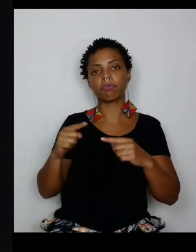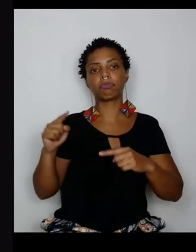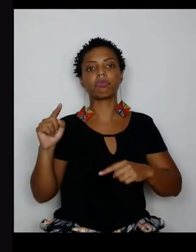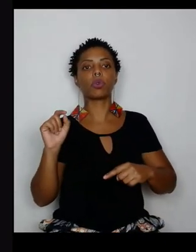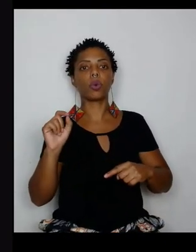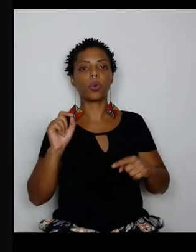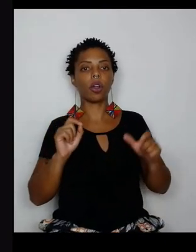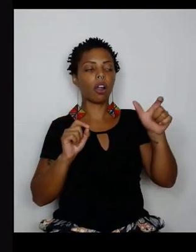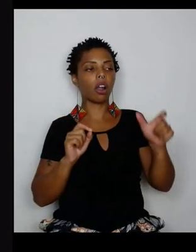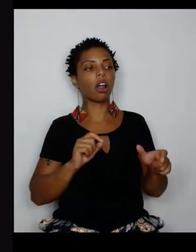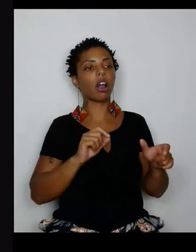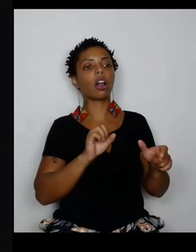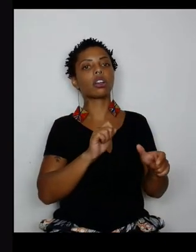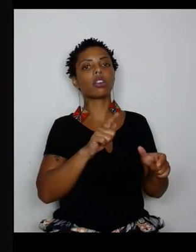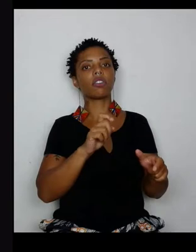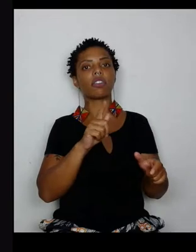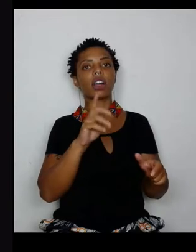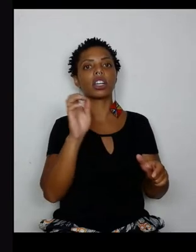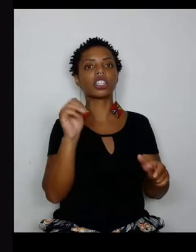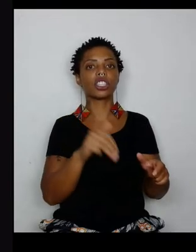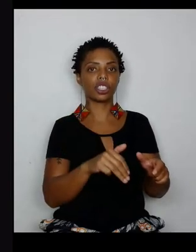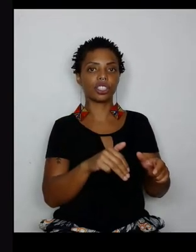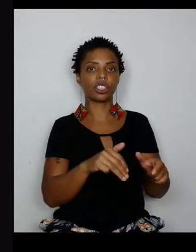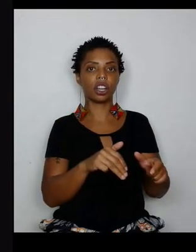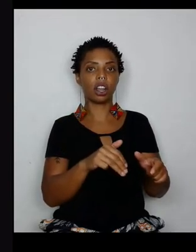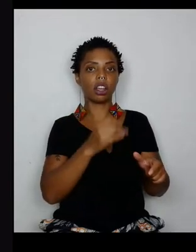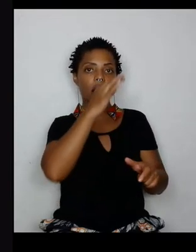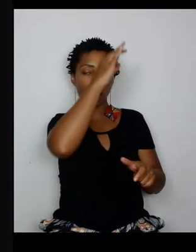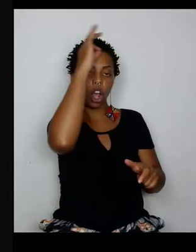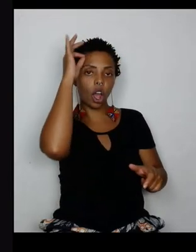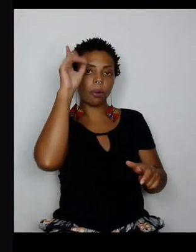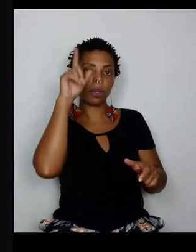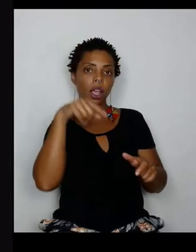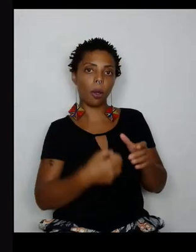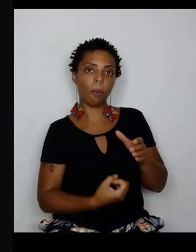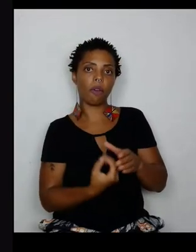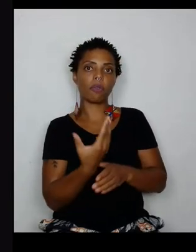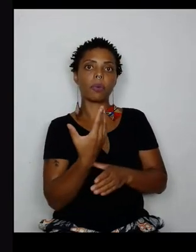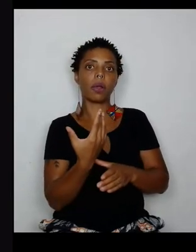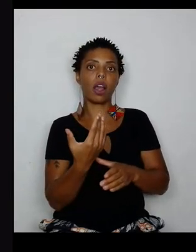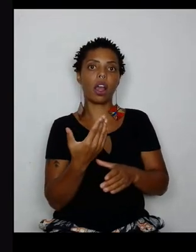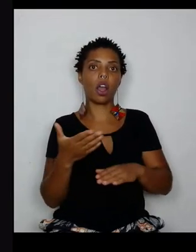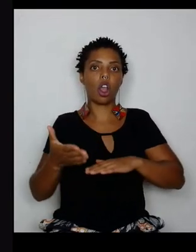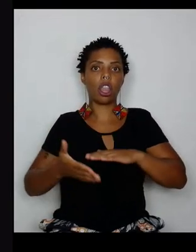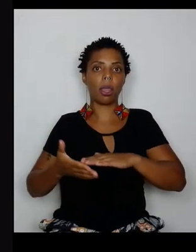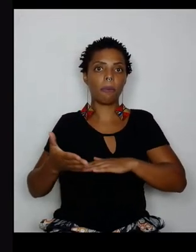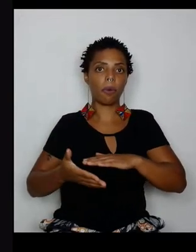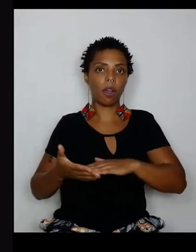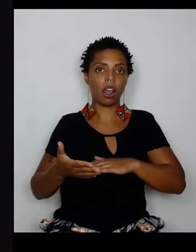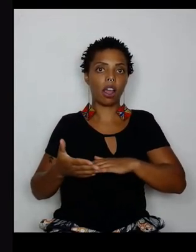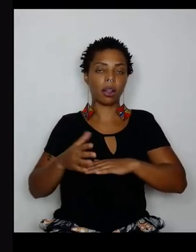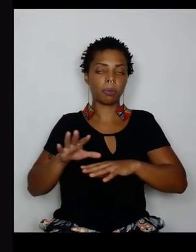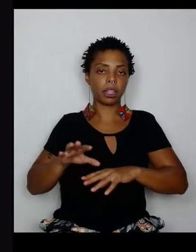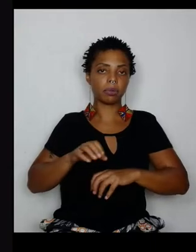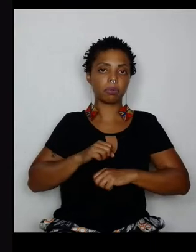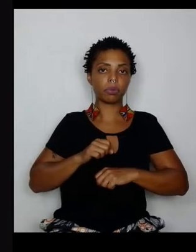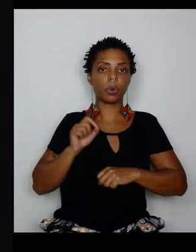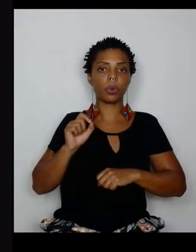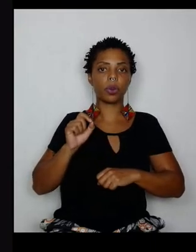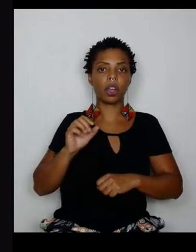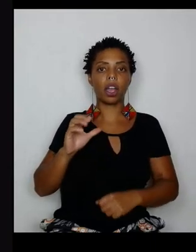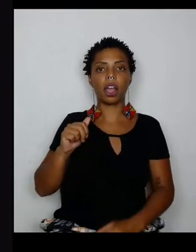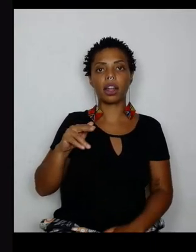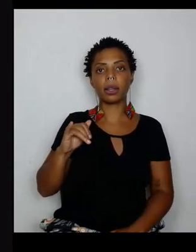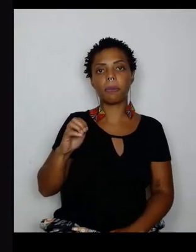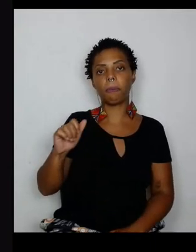contemporaneous formation incarnated in the cannibal or headhunter the hot and tot the